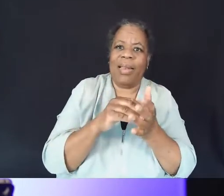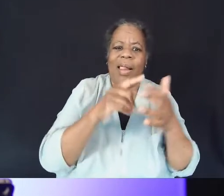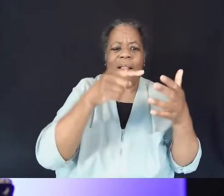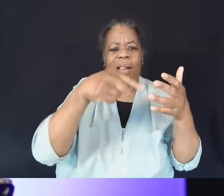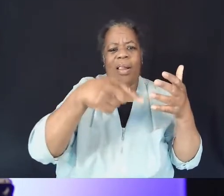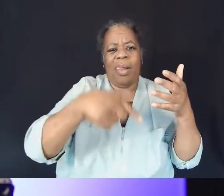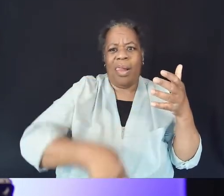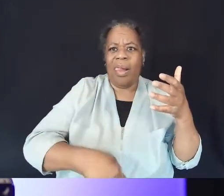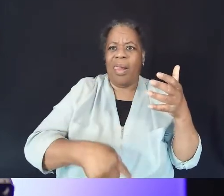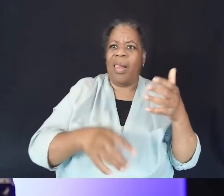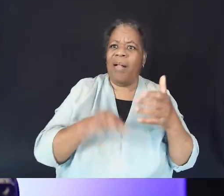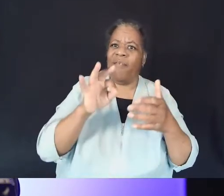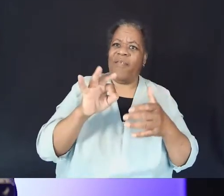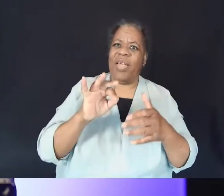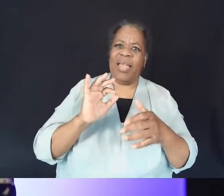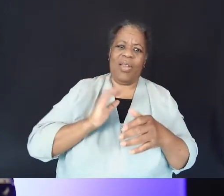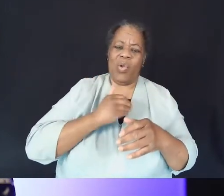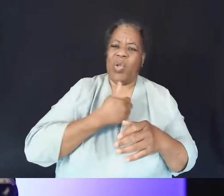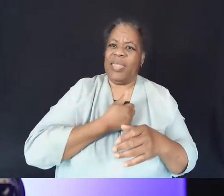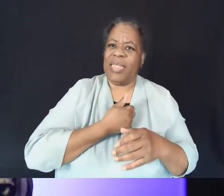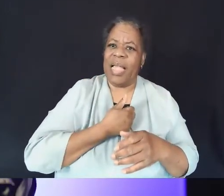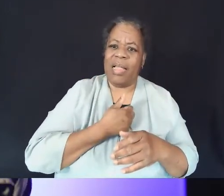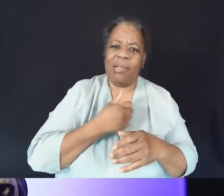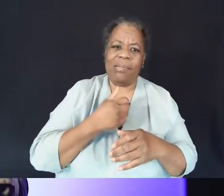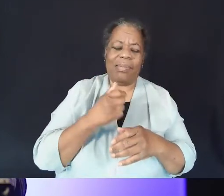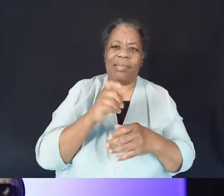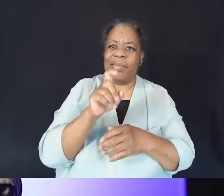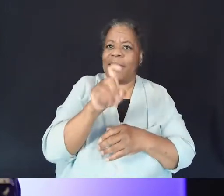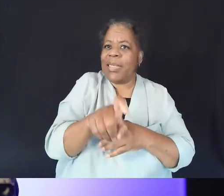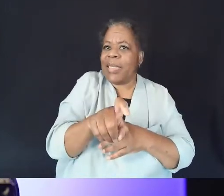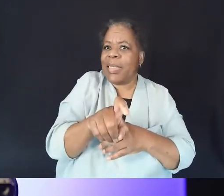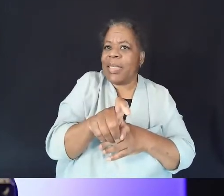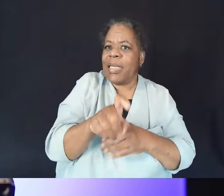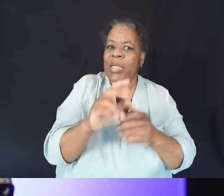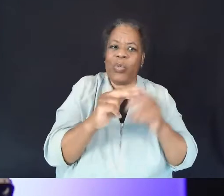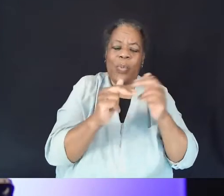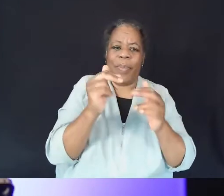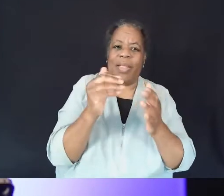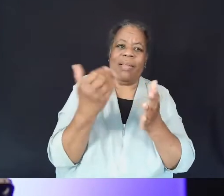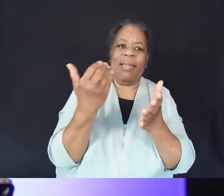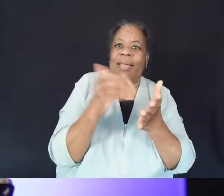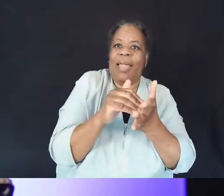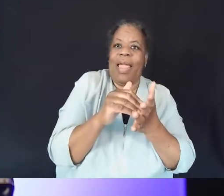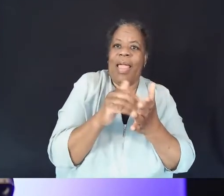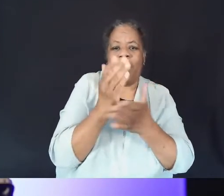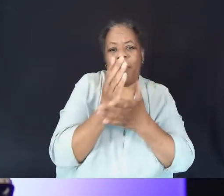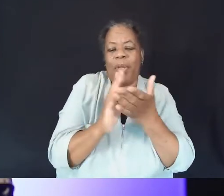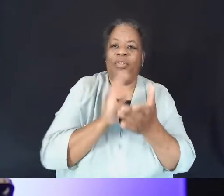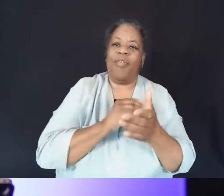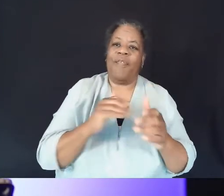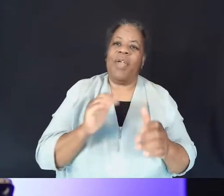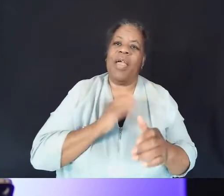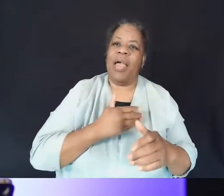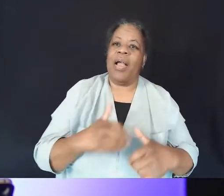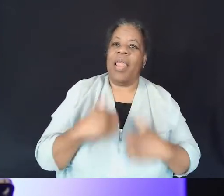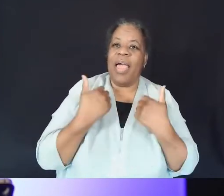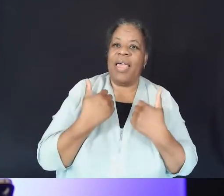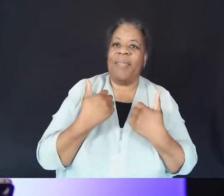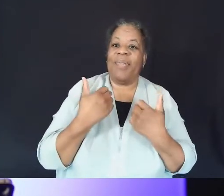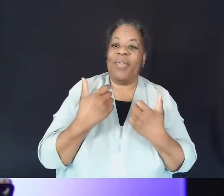find ourselves in some form of need to rebuild certain aspects of our lives. And that's what I want to talk about